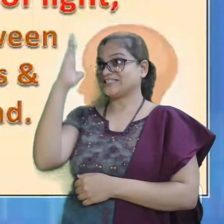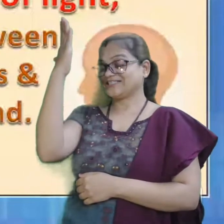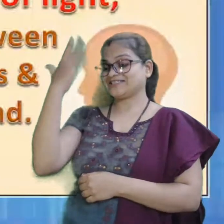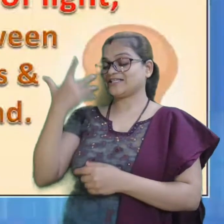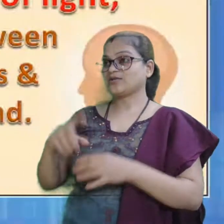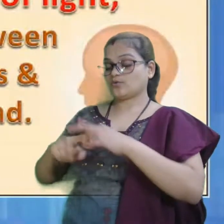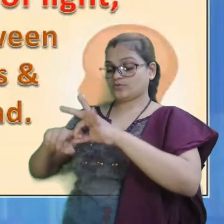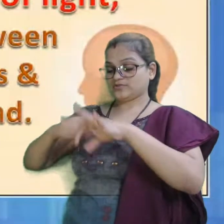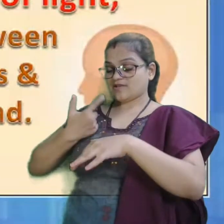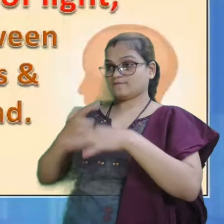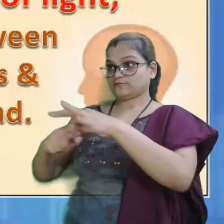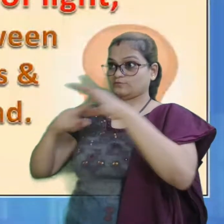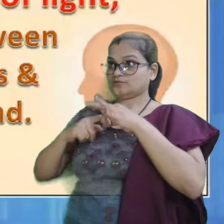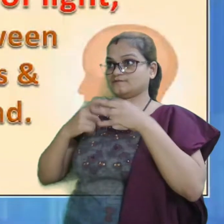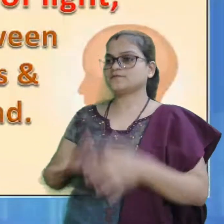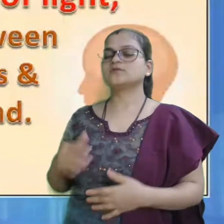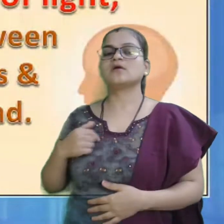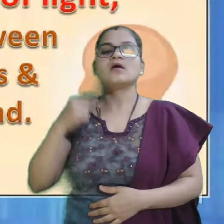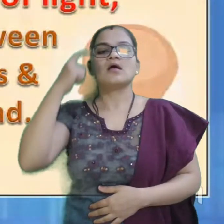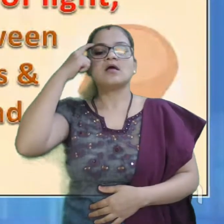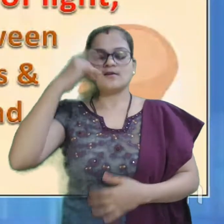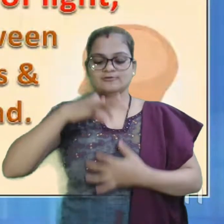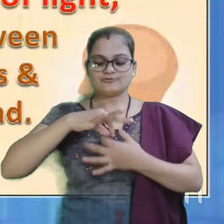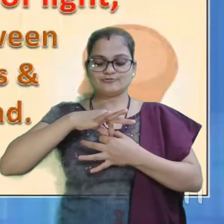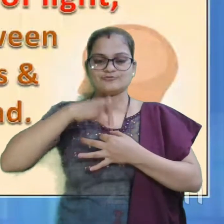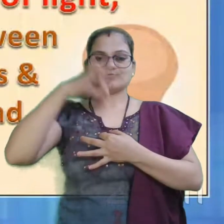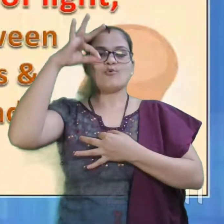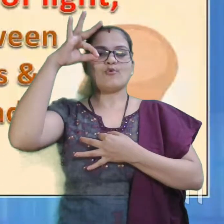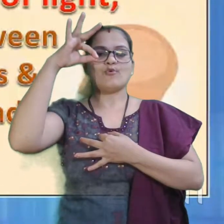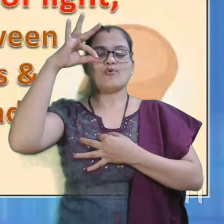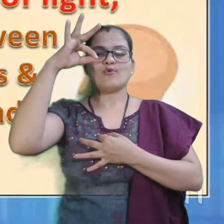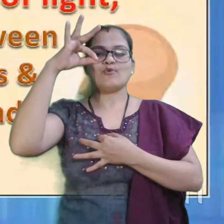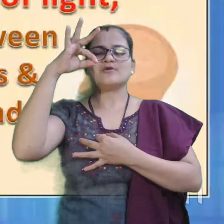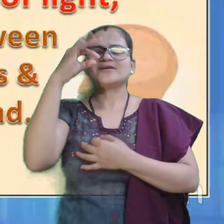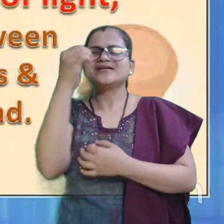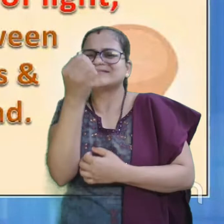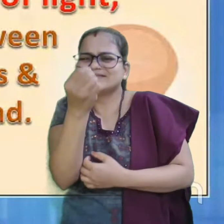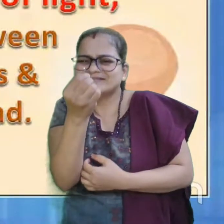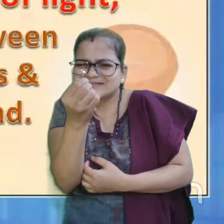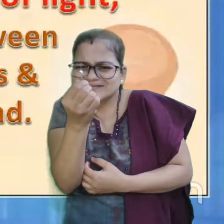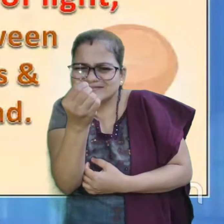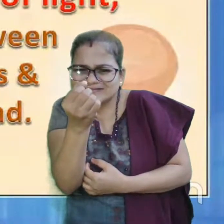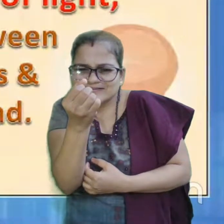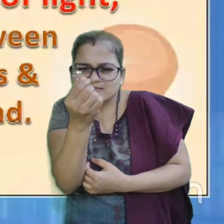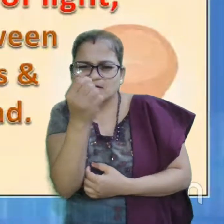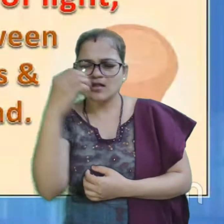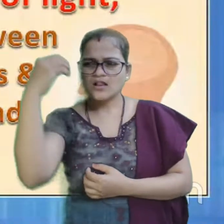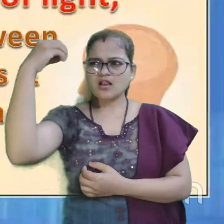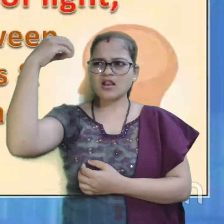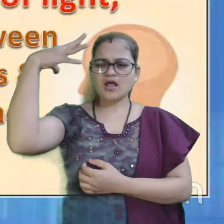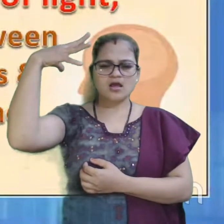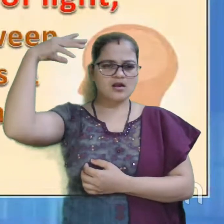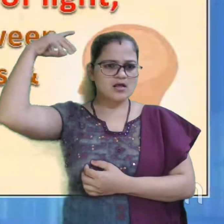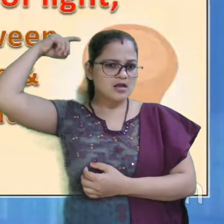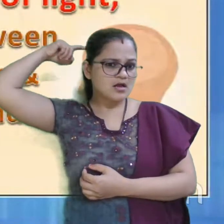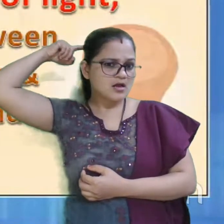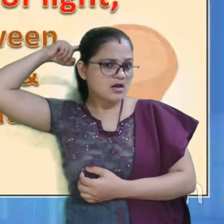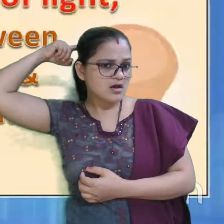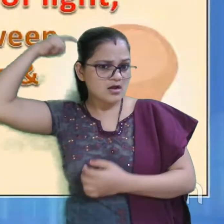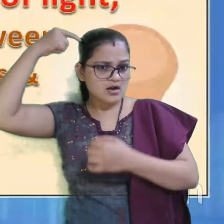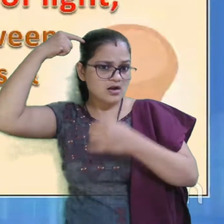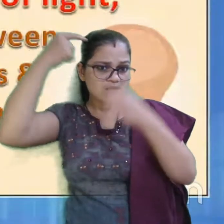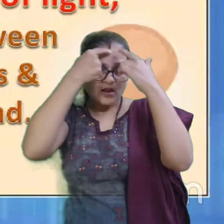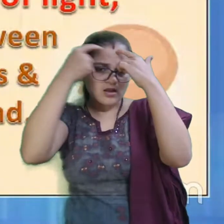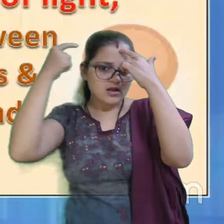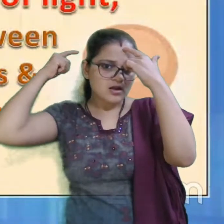and then you will get this answer that I am a soul, a conscient point of light which is present in